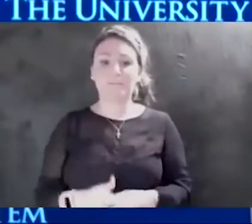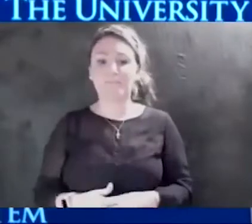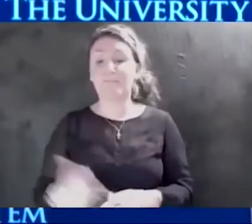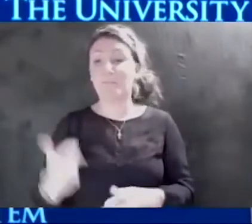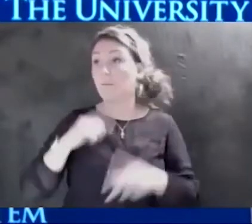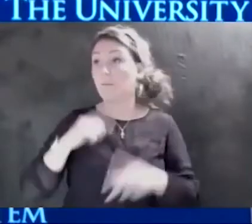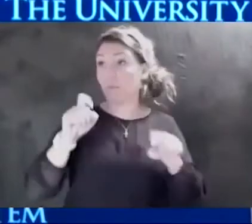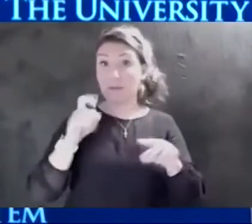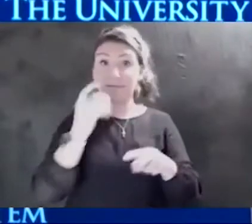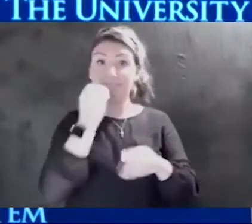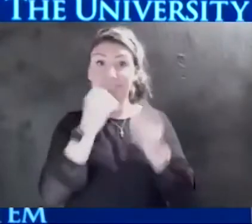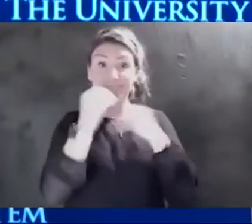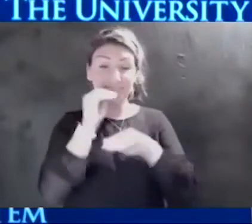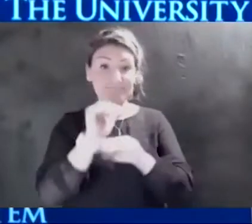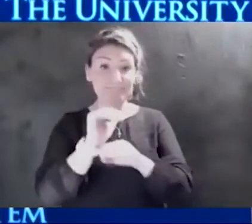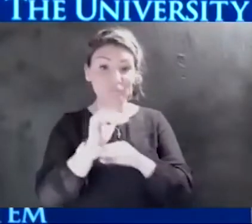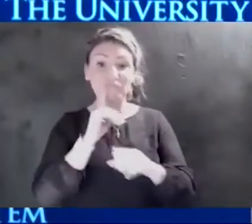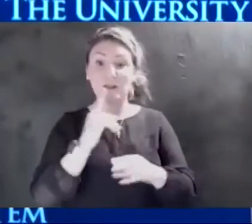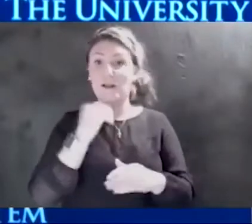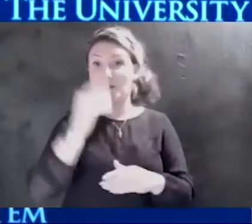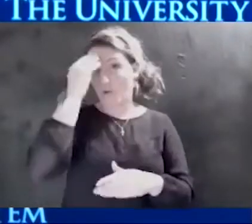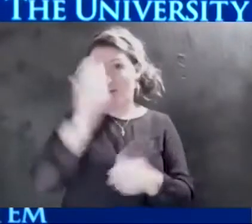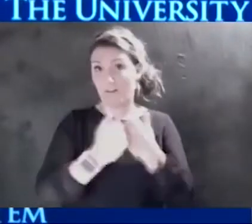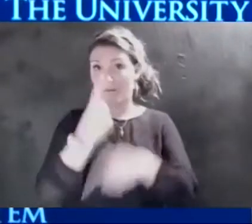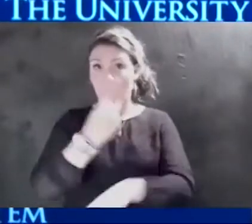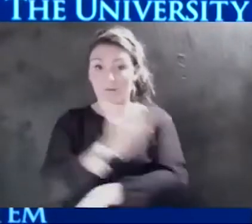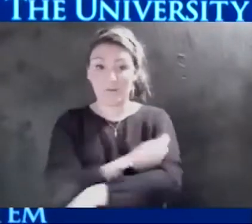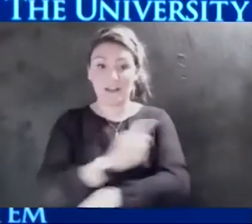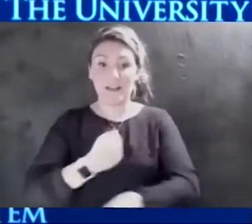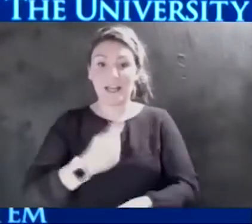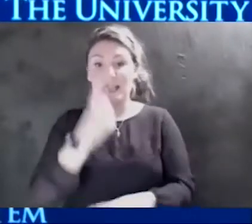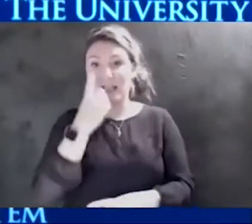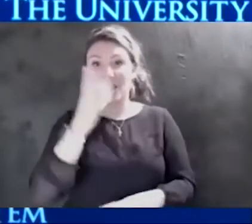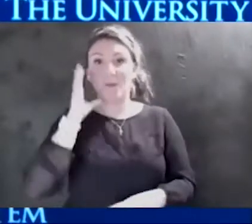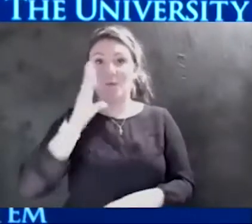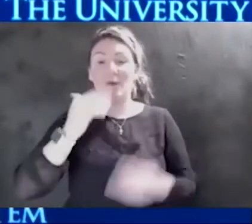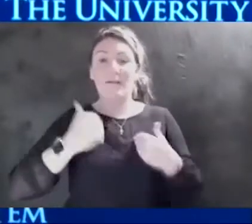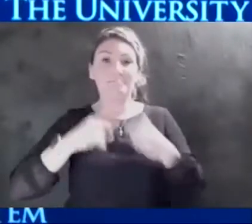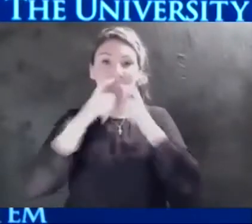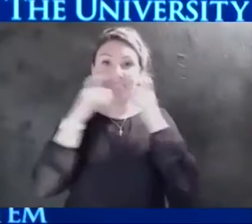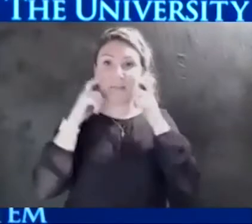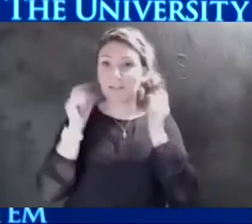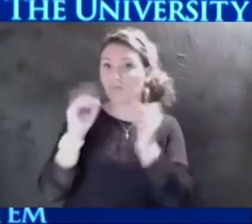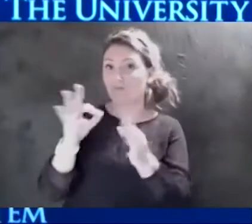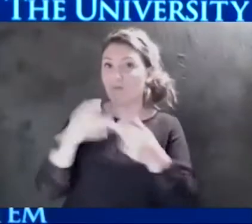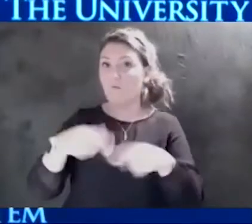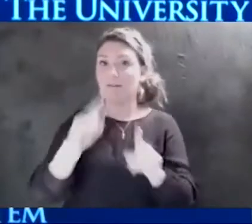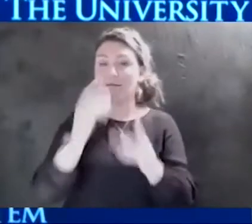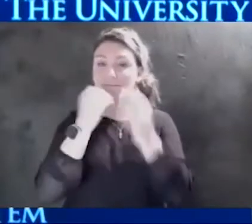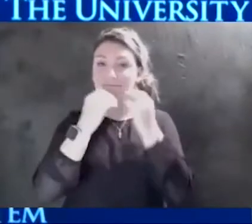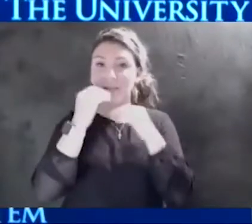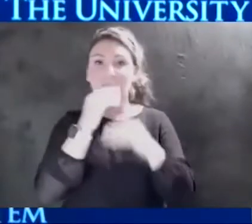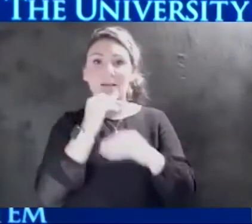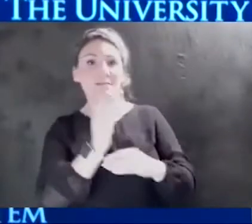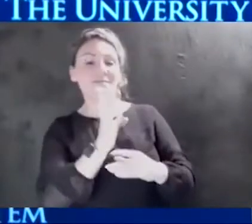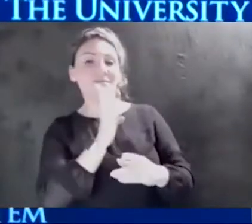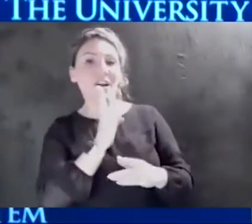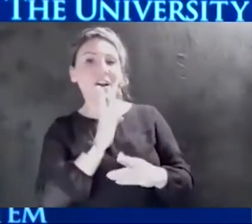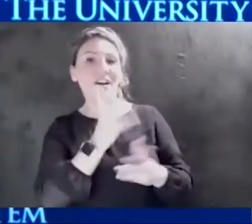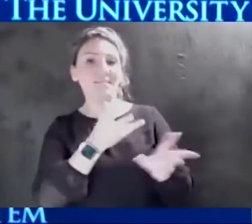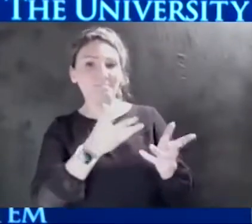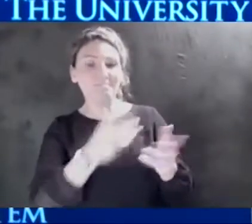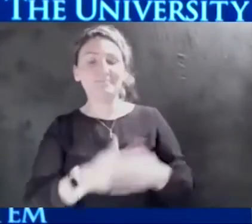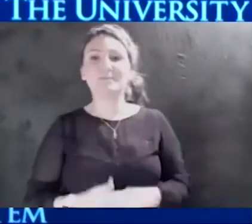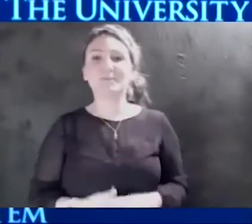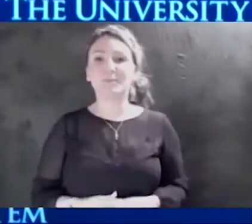I know everybody's vaccinated, and I think I'll probably have my mask off while I eat and talking. But in general,